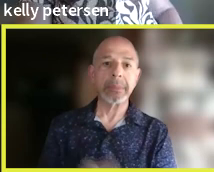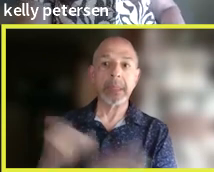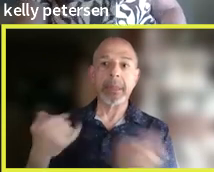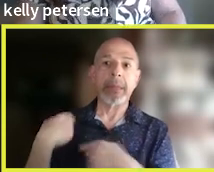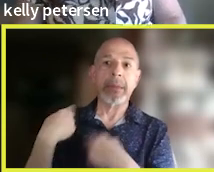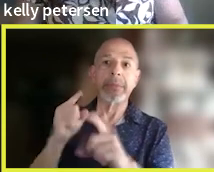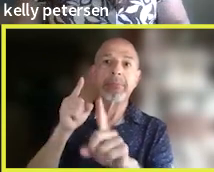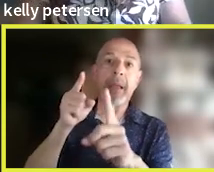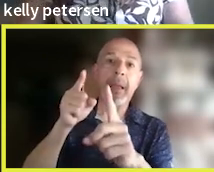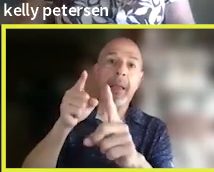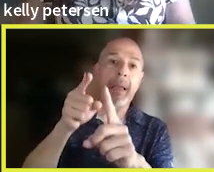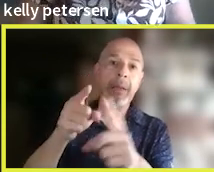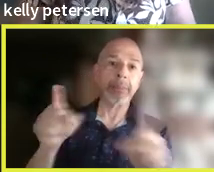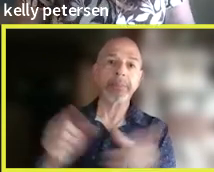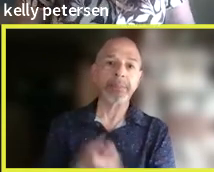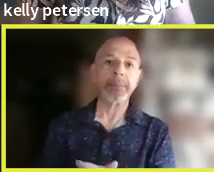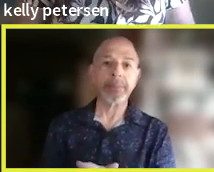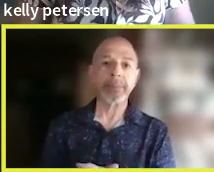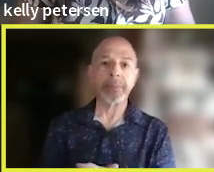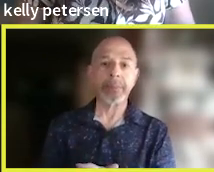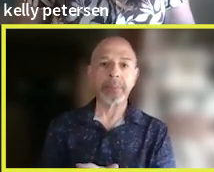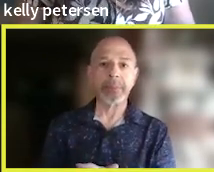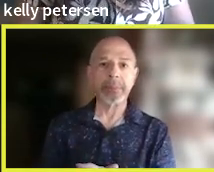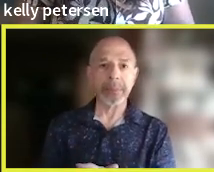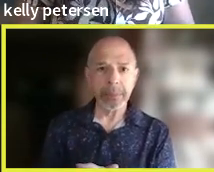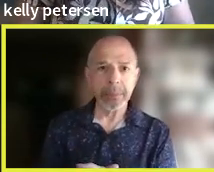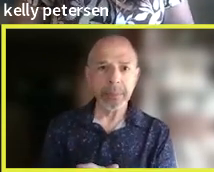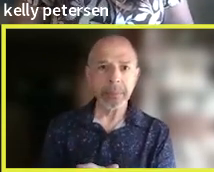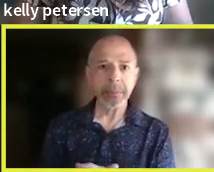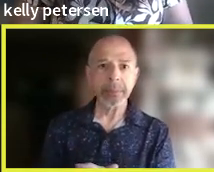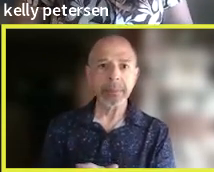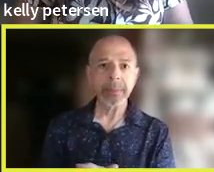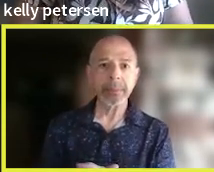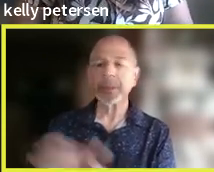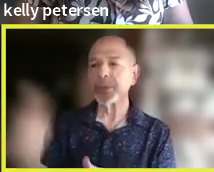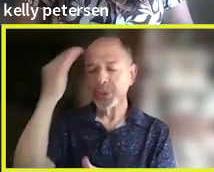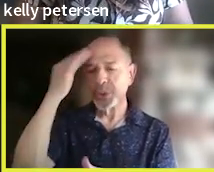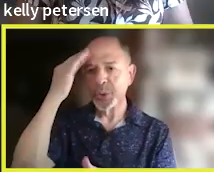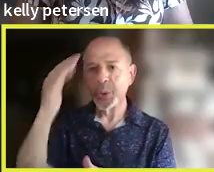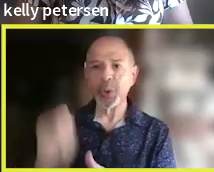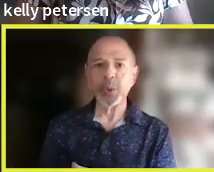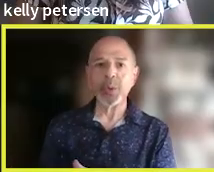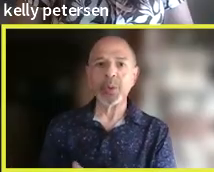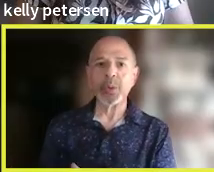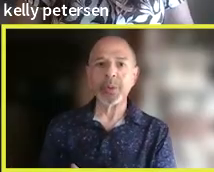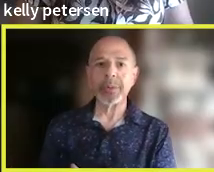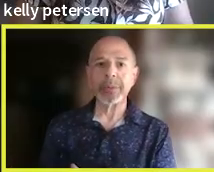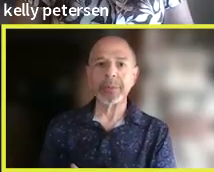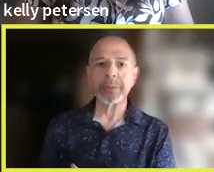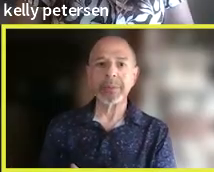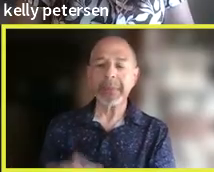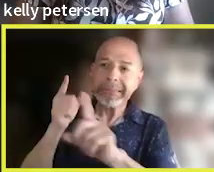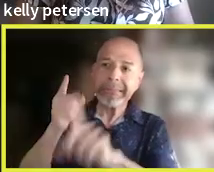it's worth the wait, because it's a really powerful now that we've gotten here. And it's just so you know, I know it doesn't, you're like, but I've been asking for a while. But I mean, just so you know,